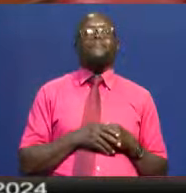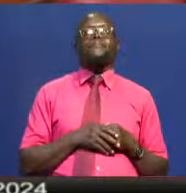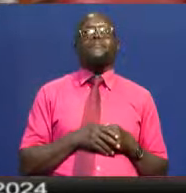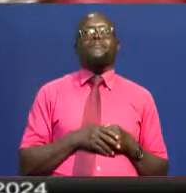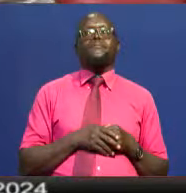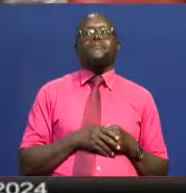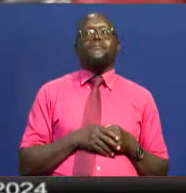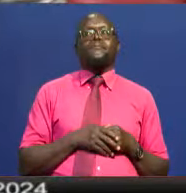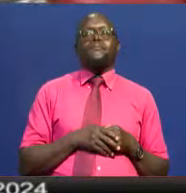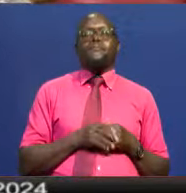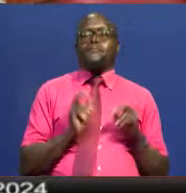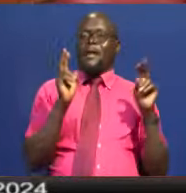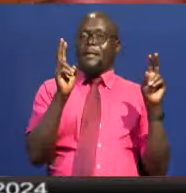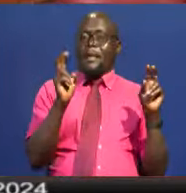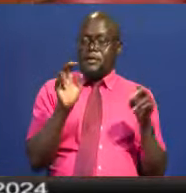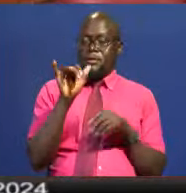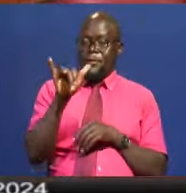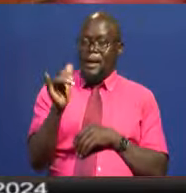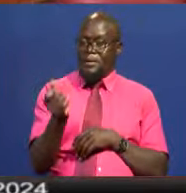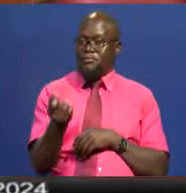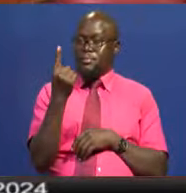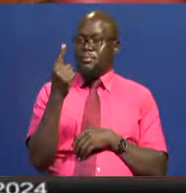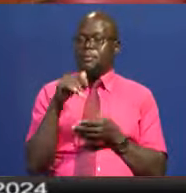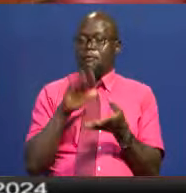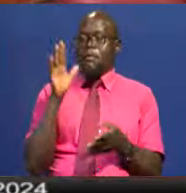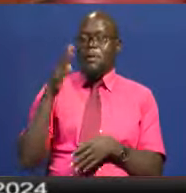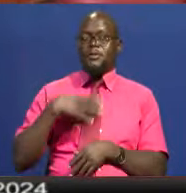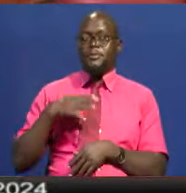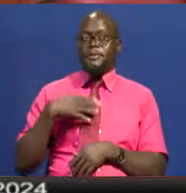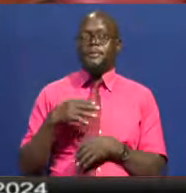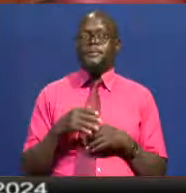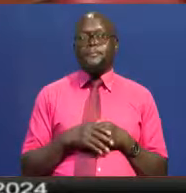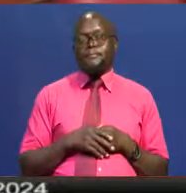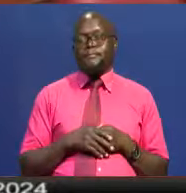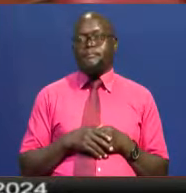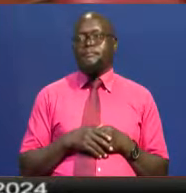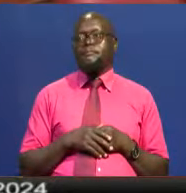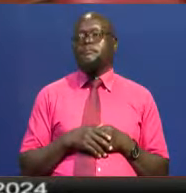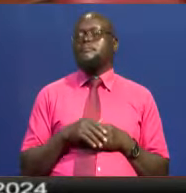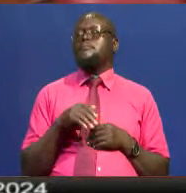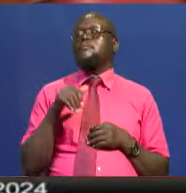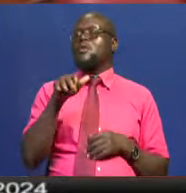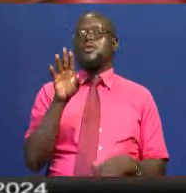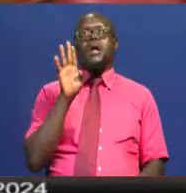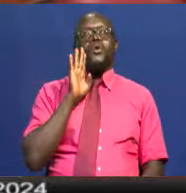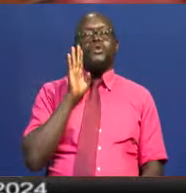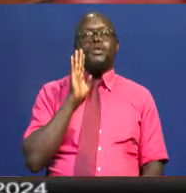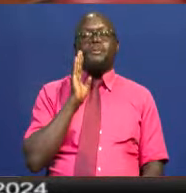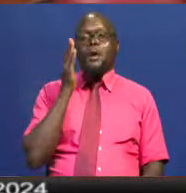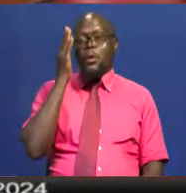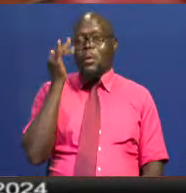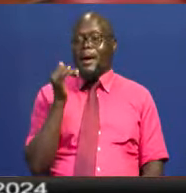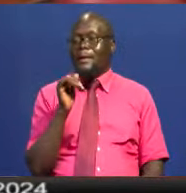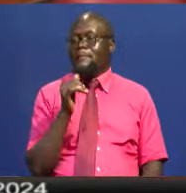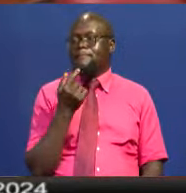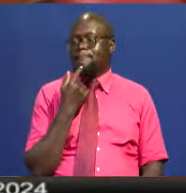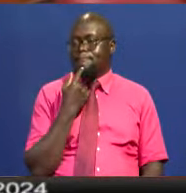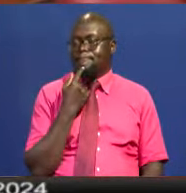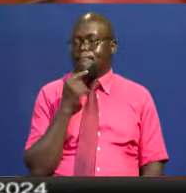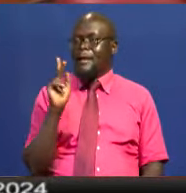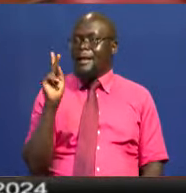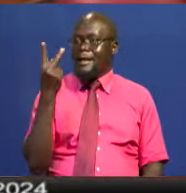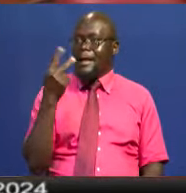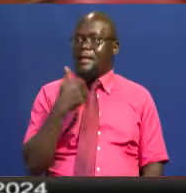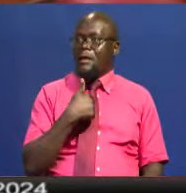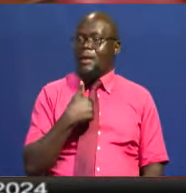I think the issue that arises for most people are purely speculative. Why I say that is that in